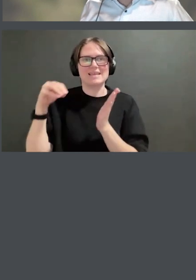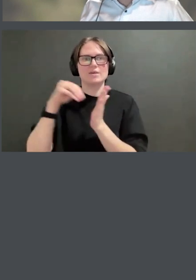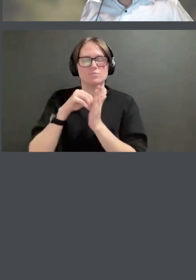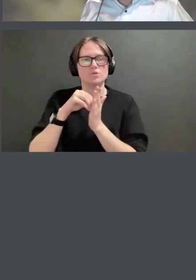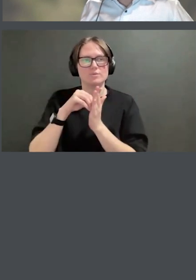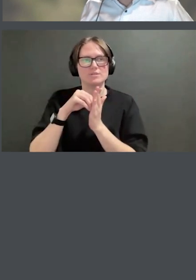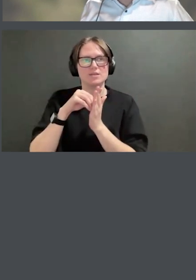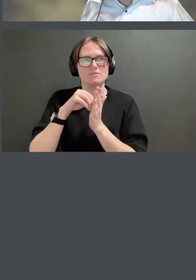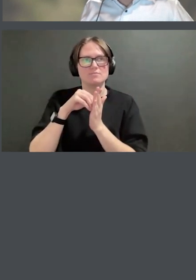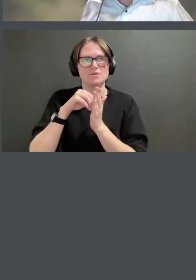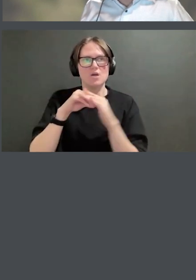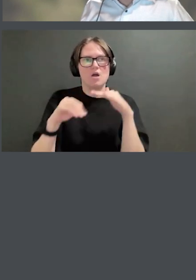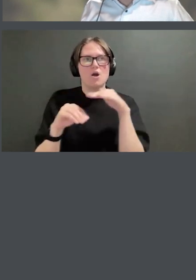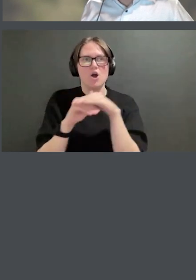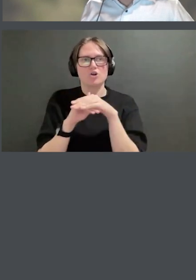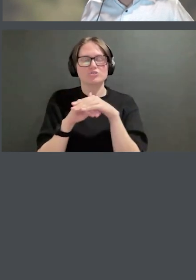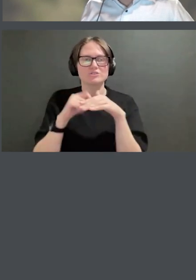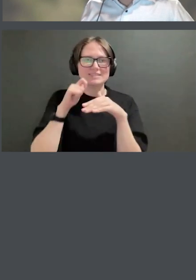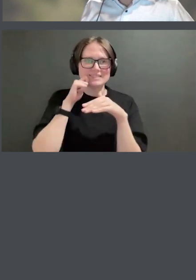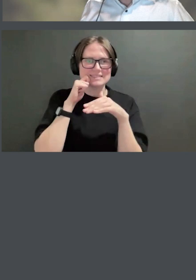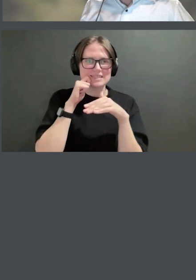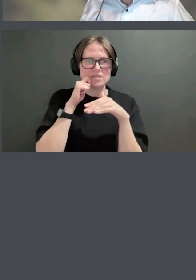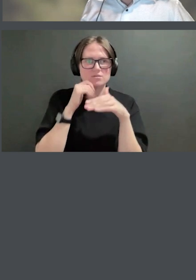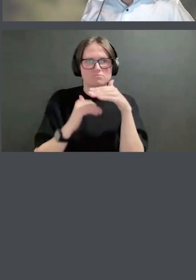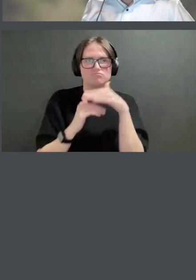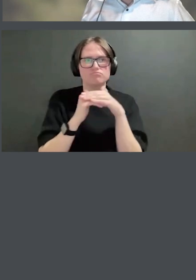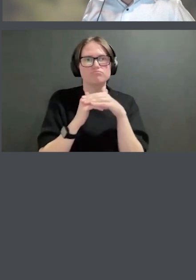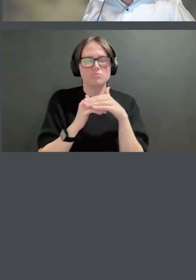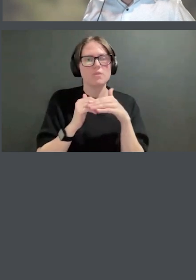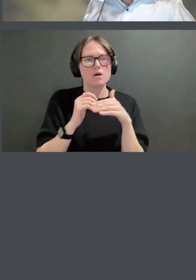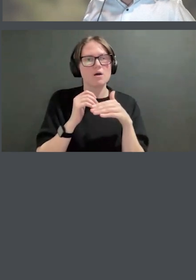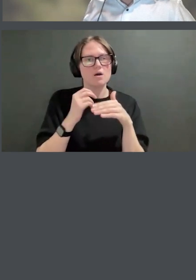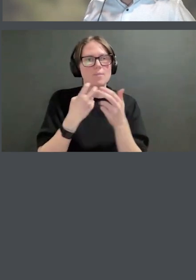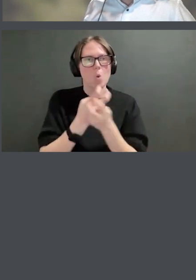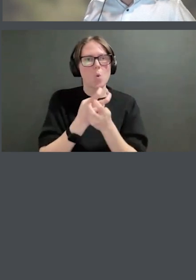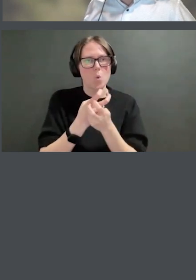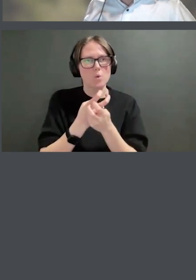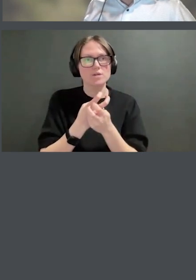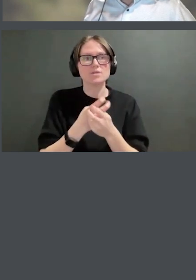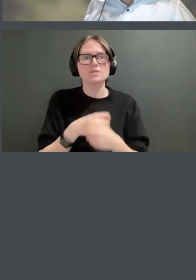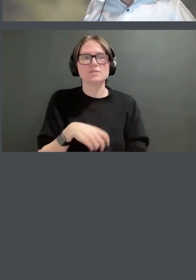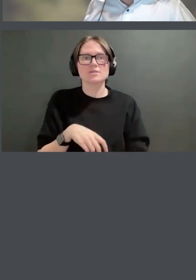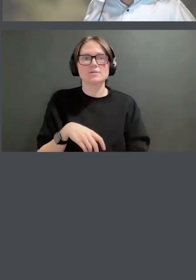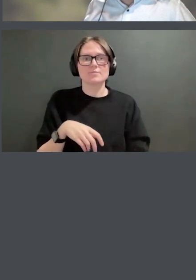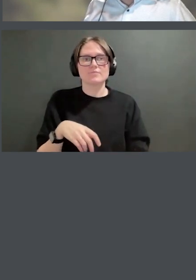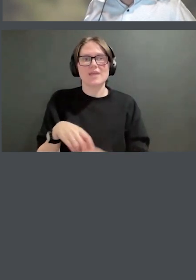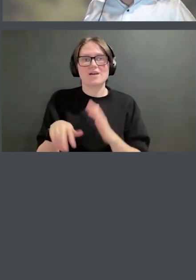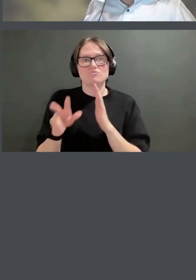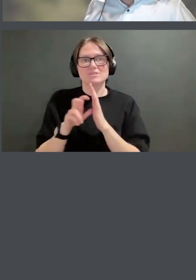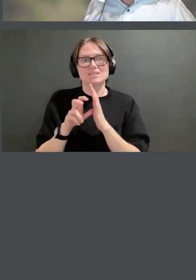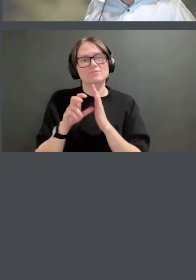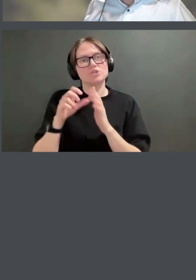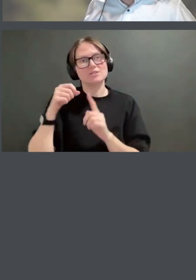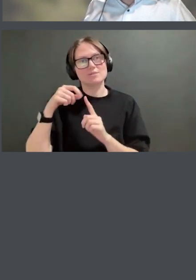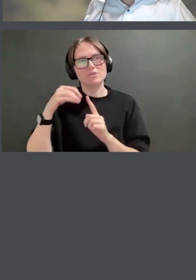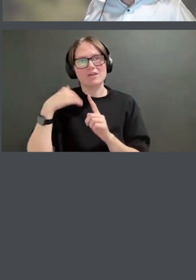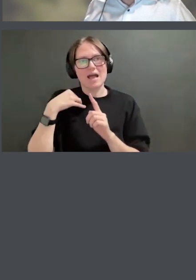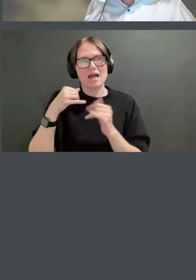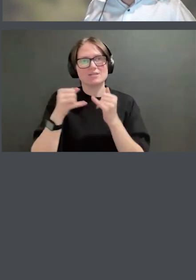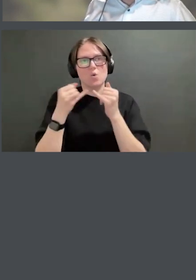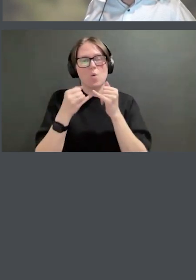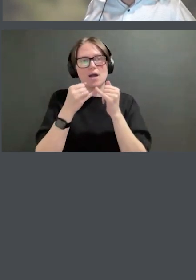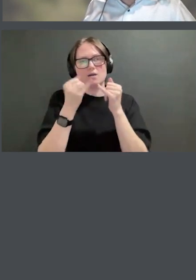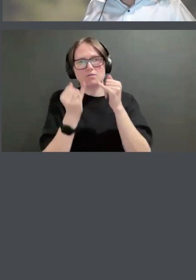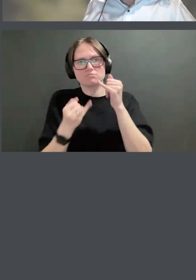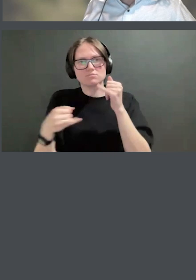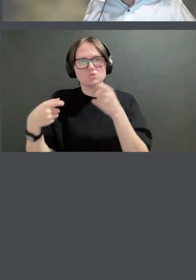underneath the skin and soft tissue against the bone. The receiver stimulator has a wire that connects to electrodes